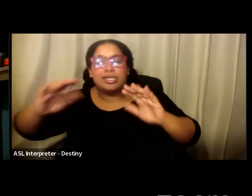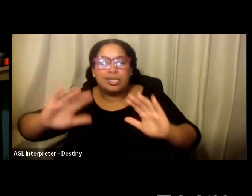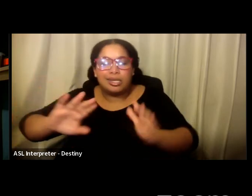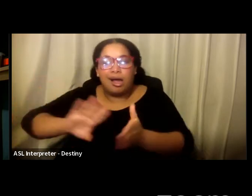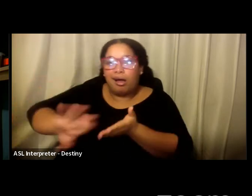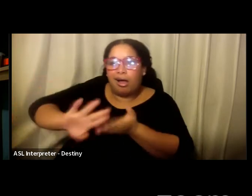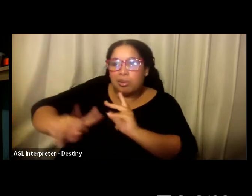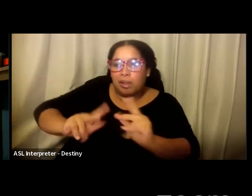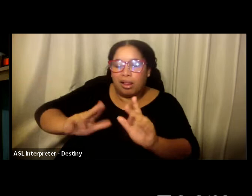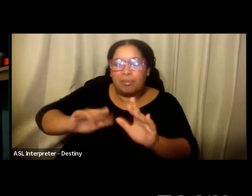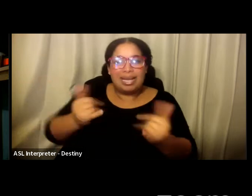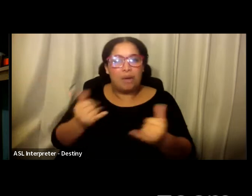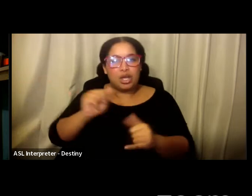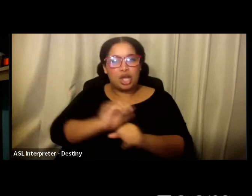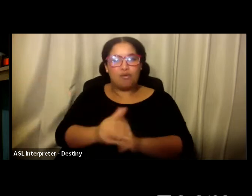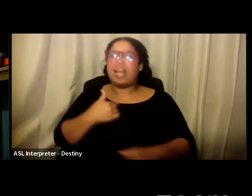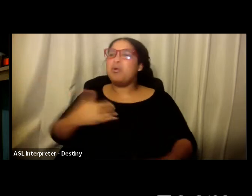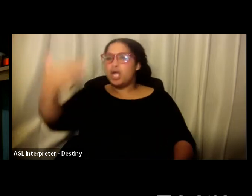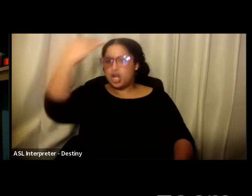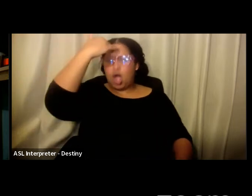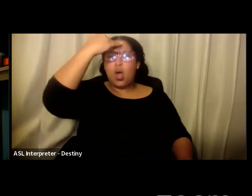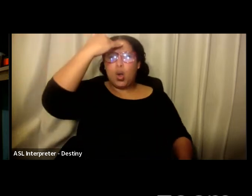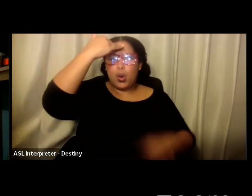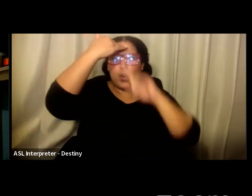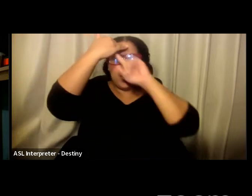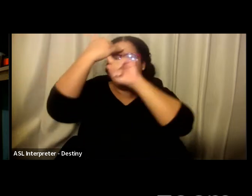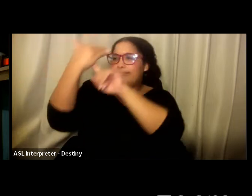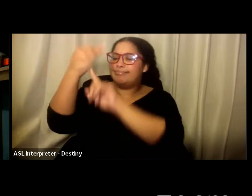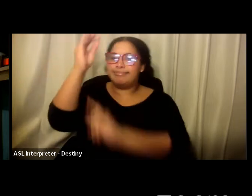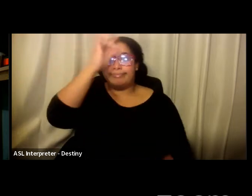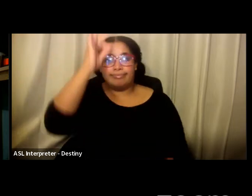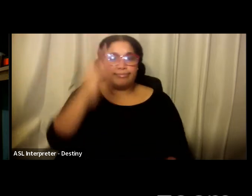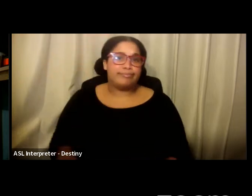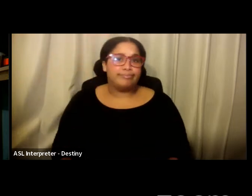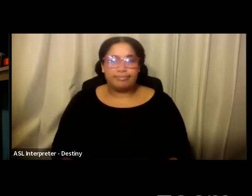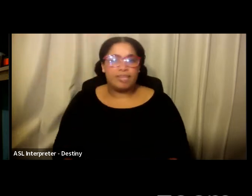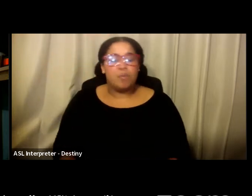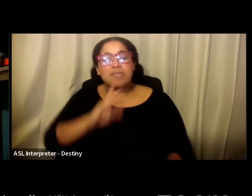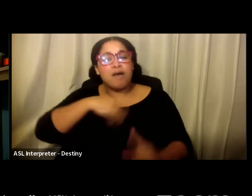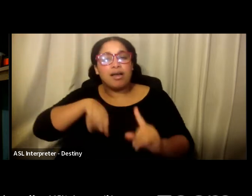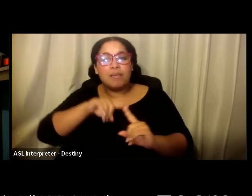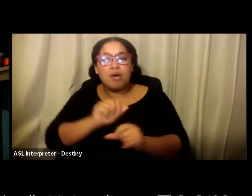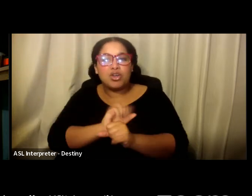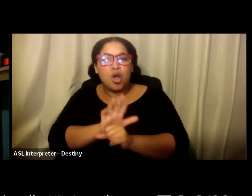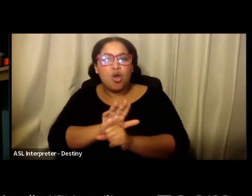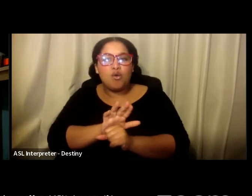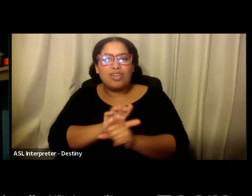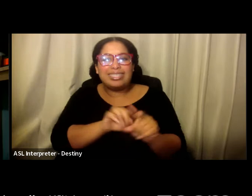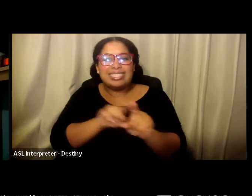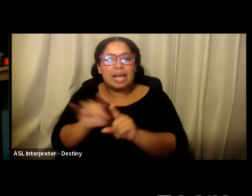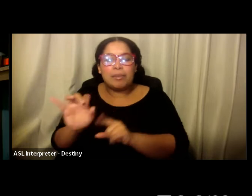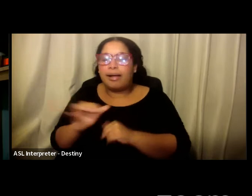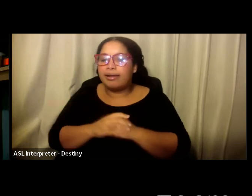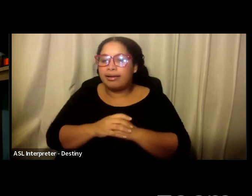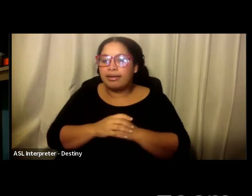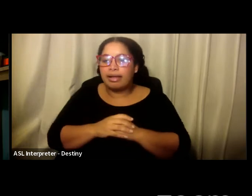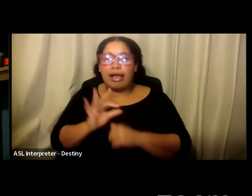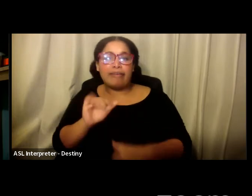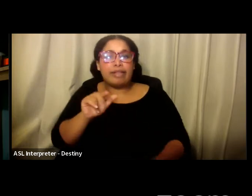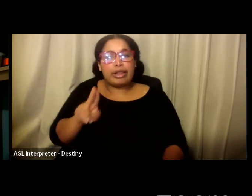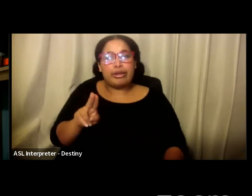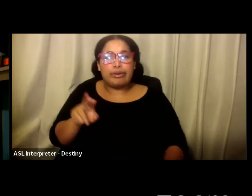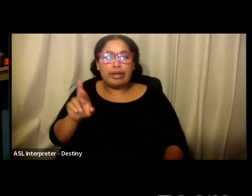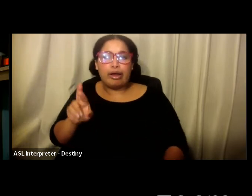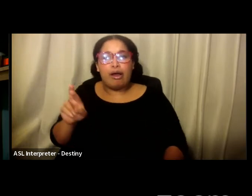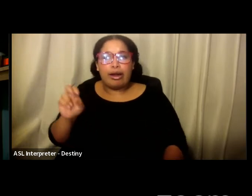sort of acting like we know when we actually don't know anything. And we're even talking about COVID in the same breath as flu and